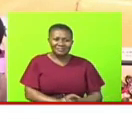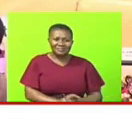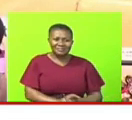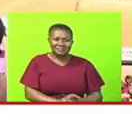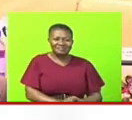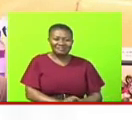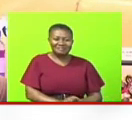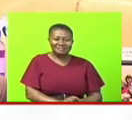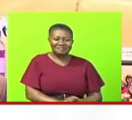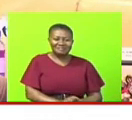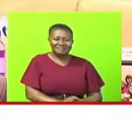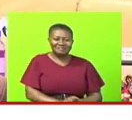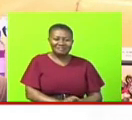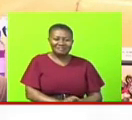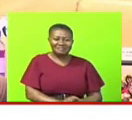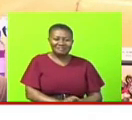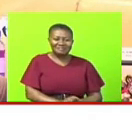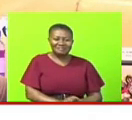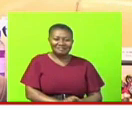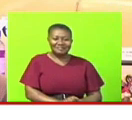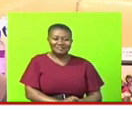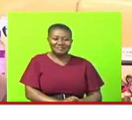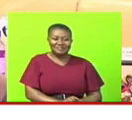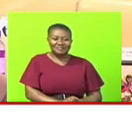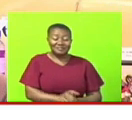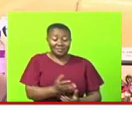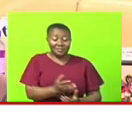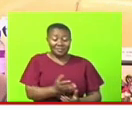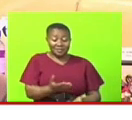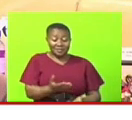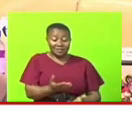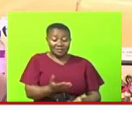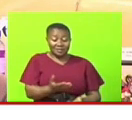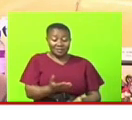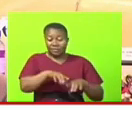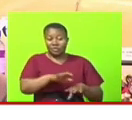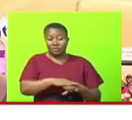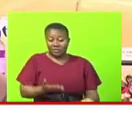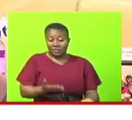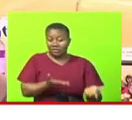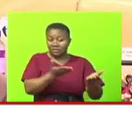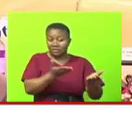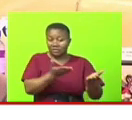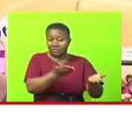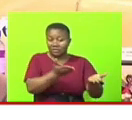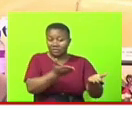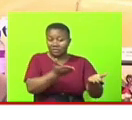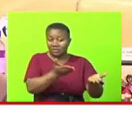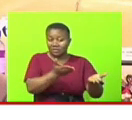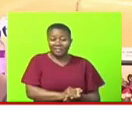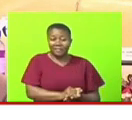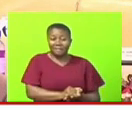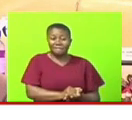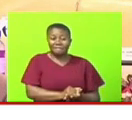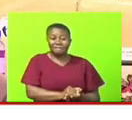must not all belong to one party. Now, in the case of Mr. Siama, he came in as an independent.